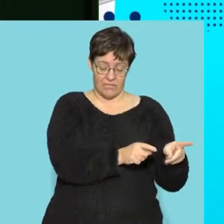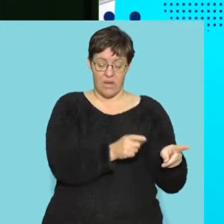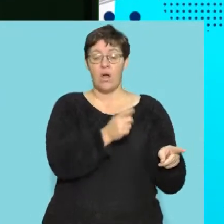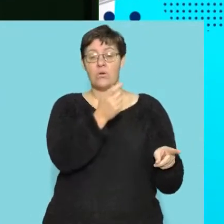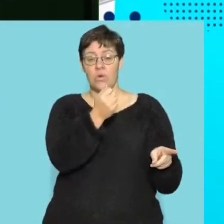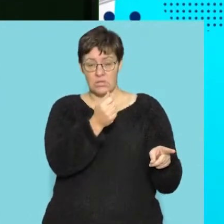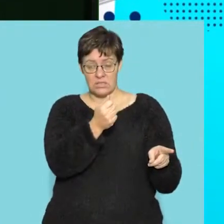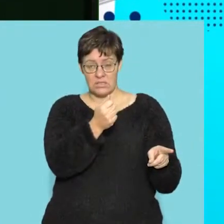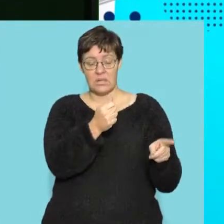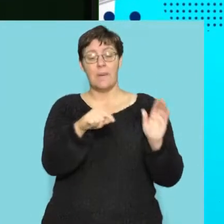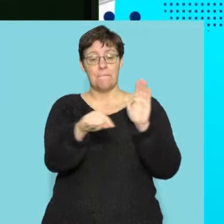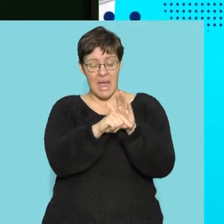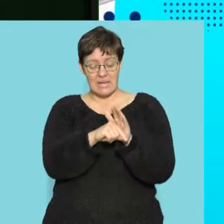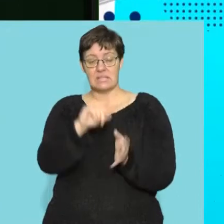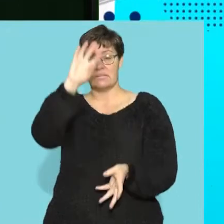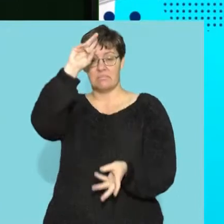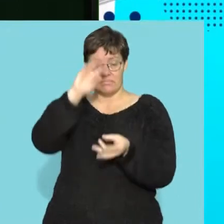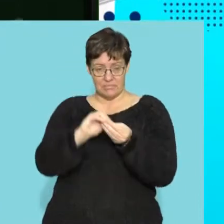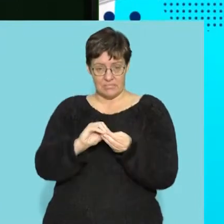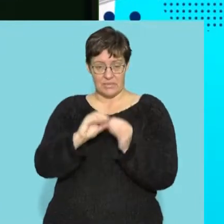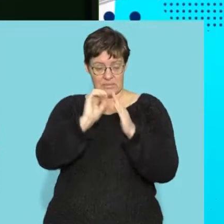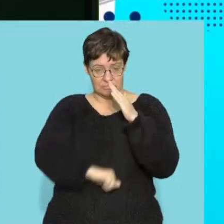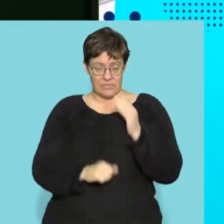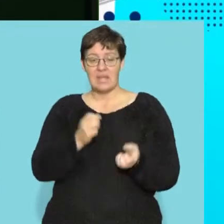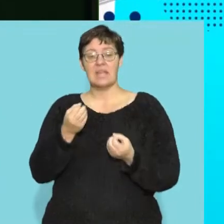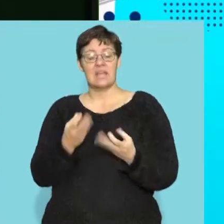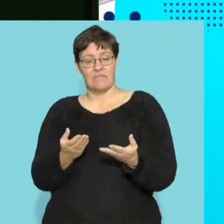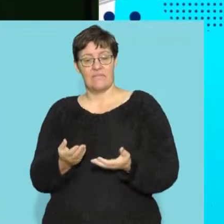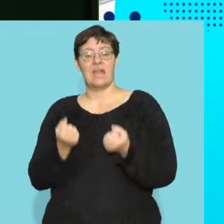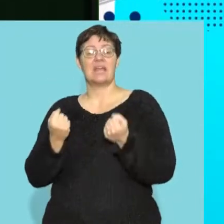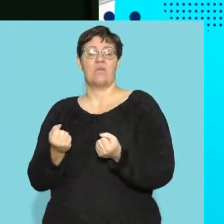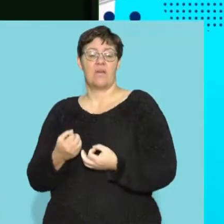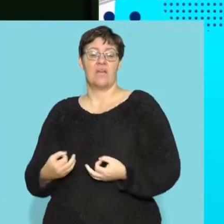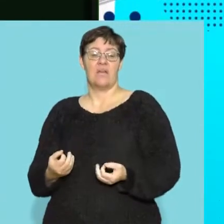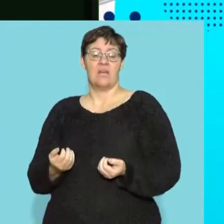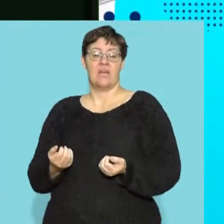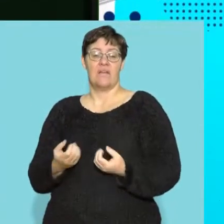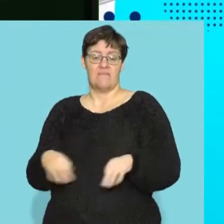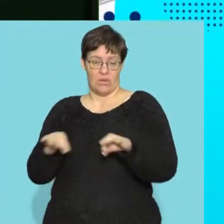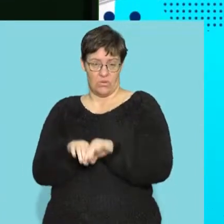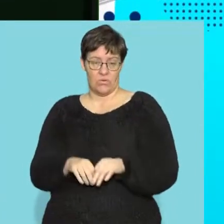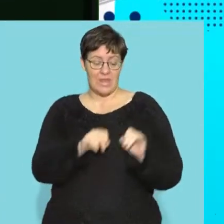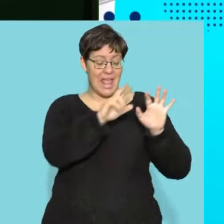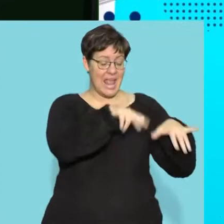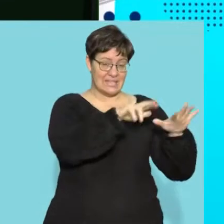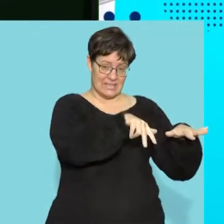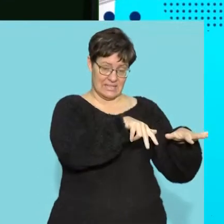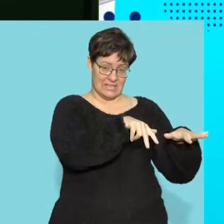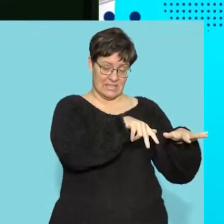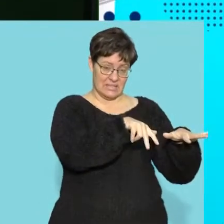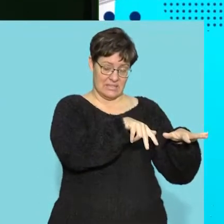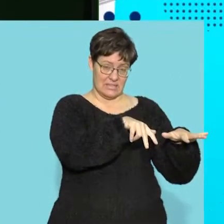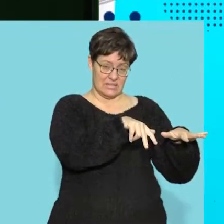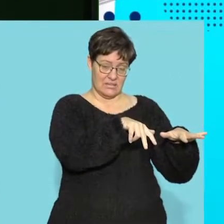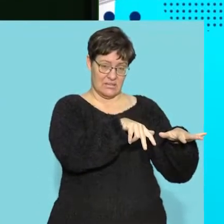price minus accumulated depreciation gives you carrying value. So obviously, if your cost price was 18 and you